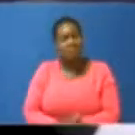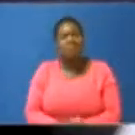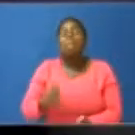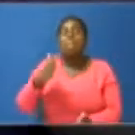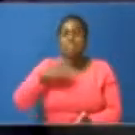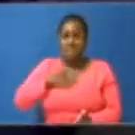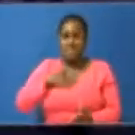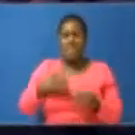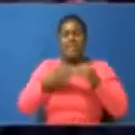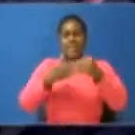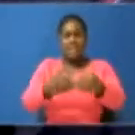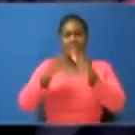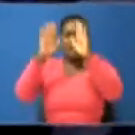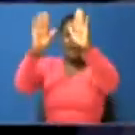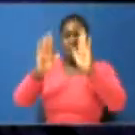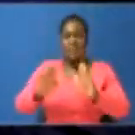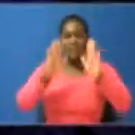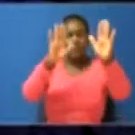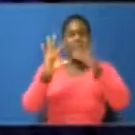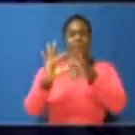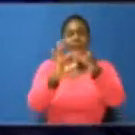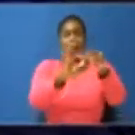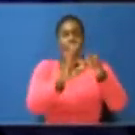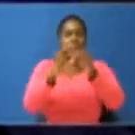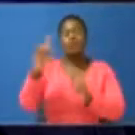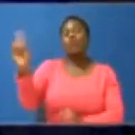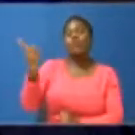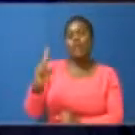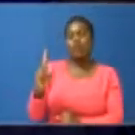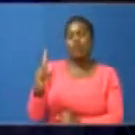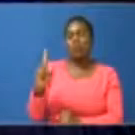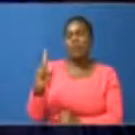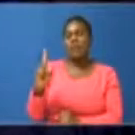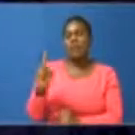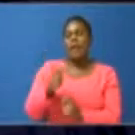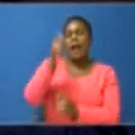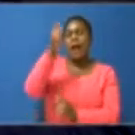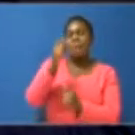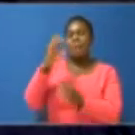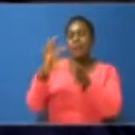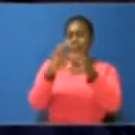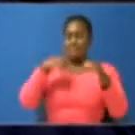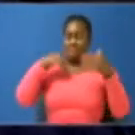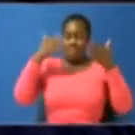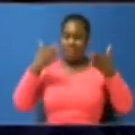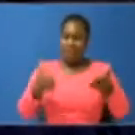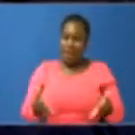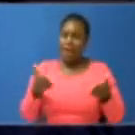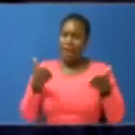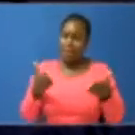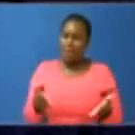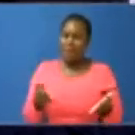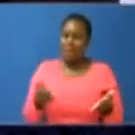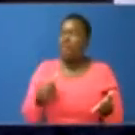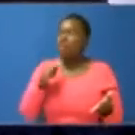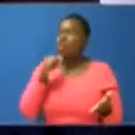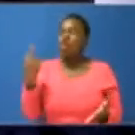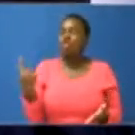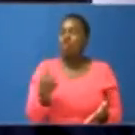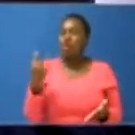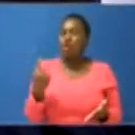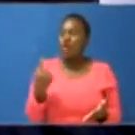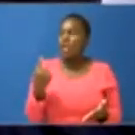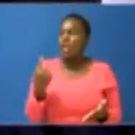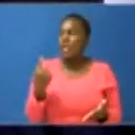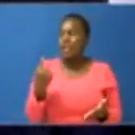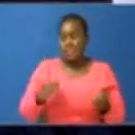am leading the campaign for azimio in nairobi uh under the azimio umbrella and therefore i am here to not only give